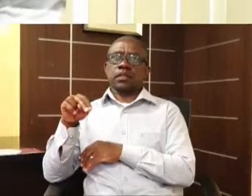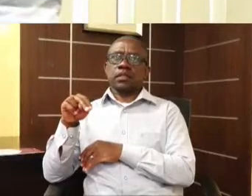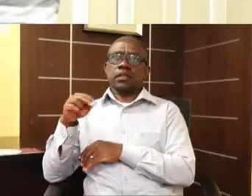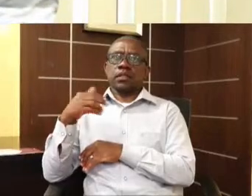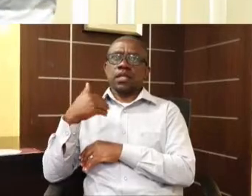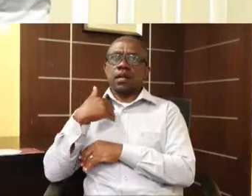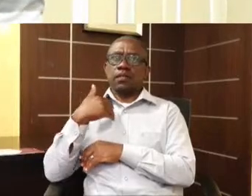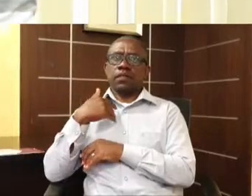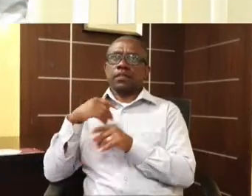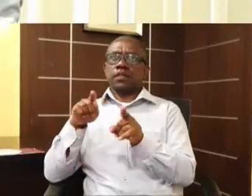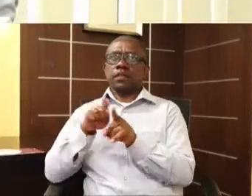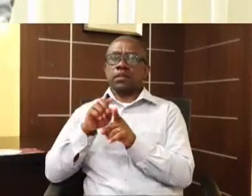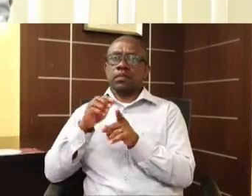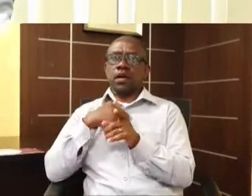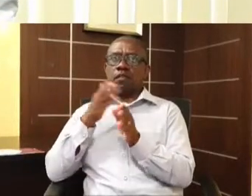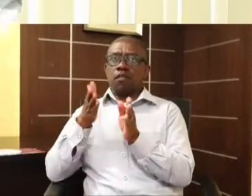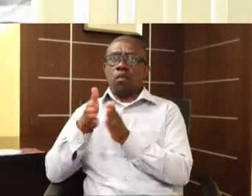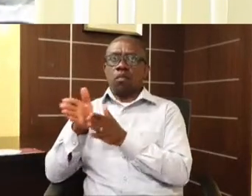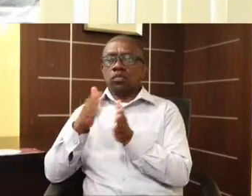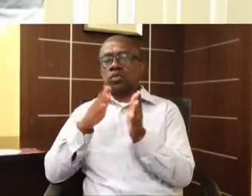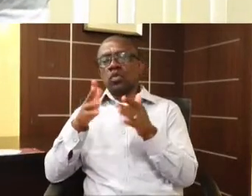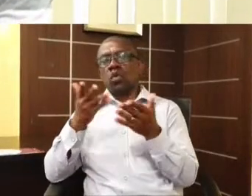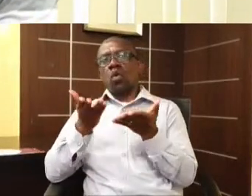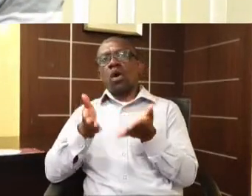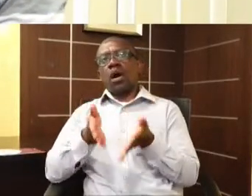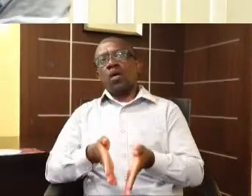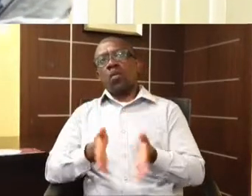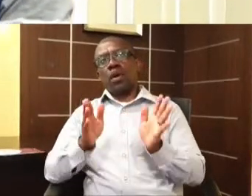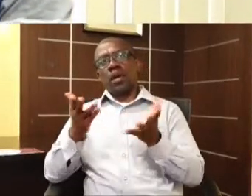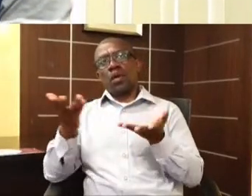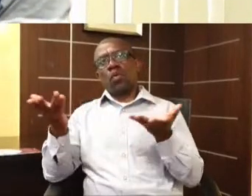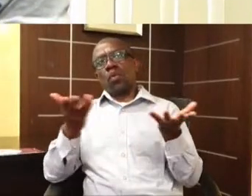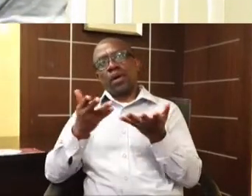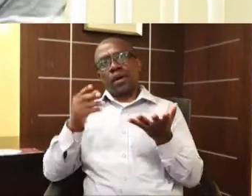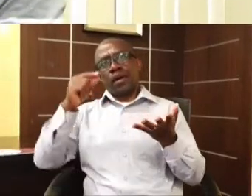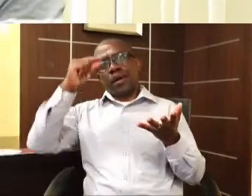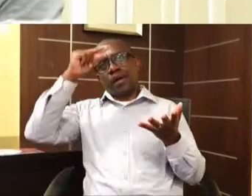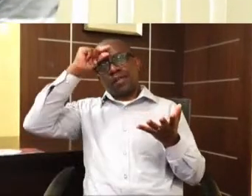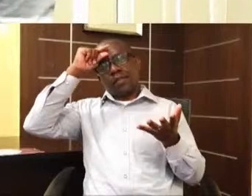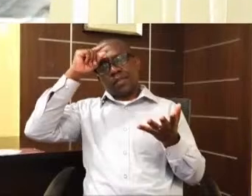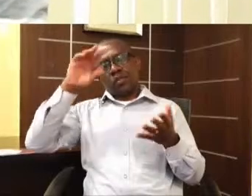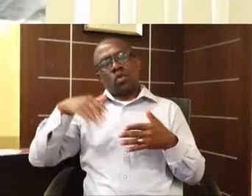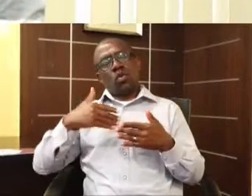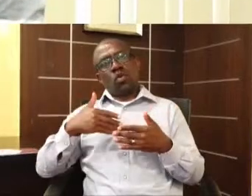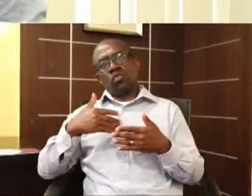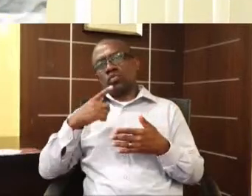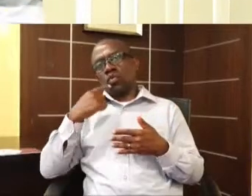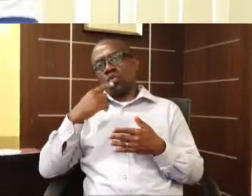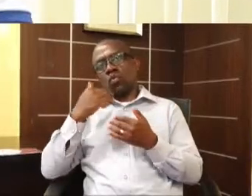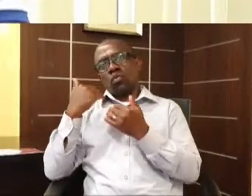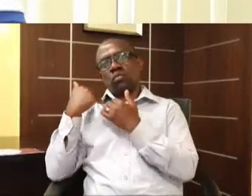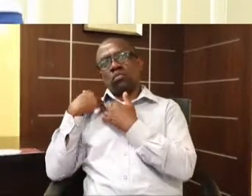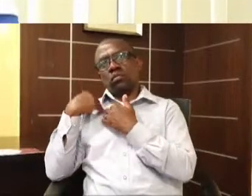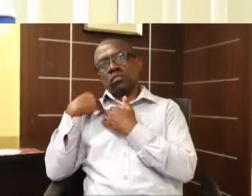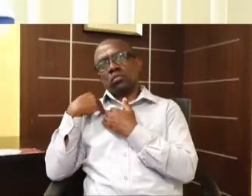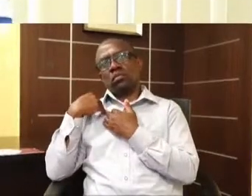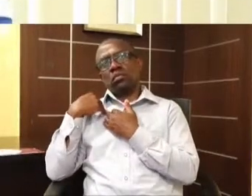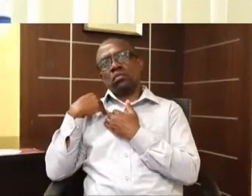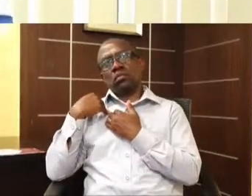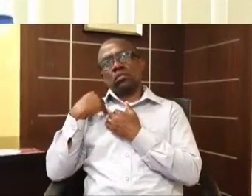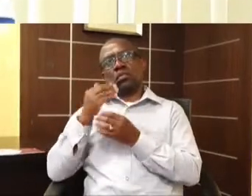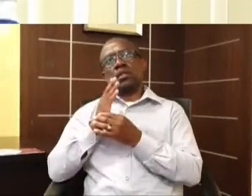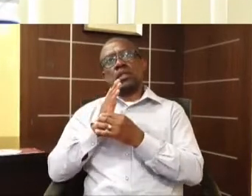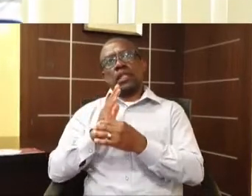get an opportunity or a way in which the government or whoever, but government taking lead would be